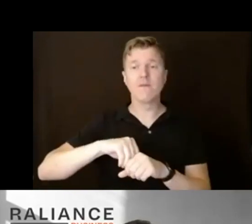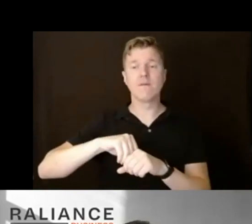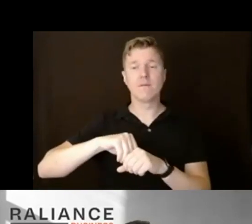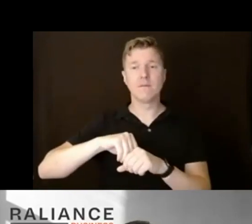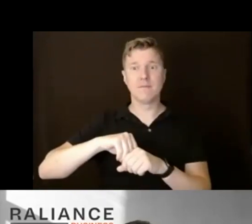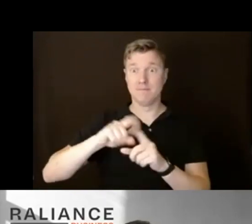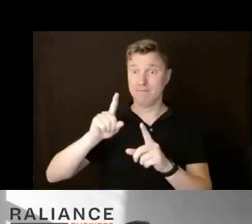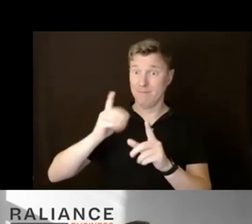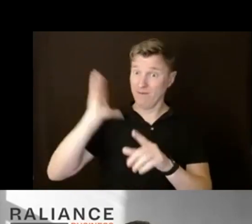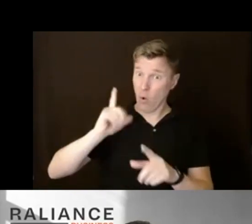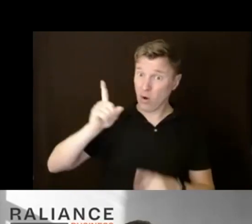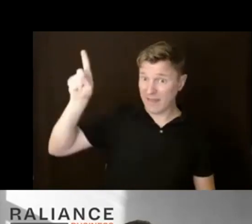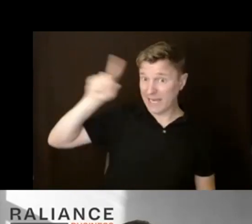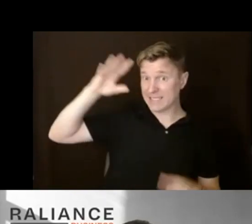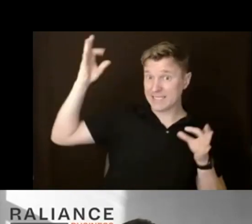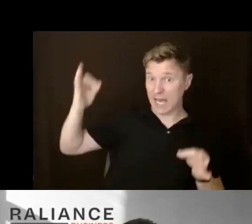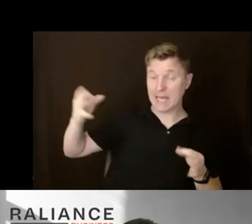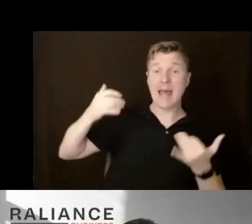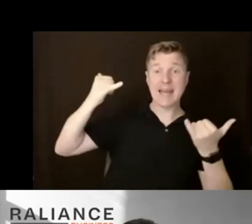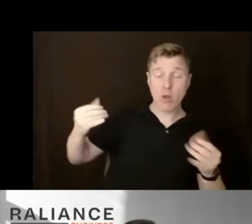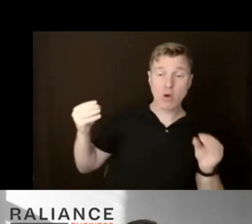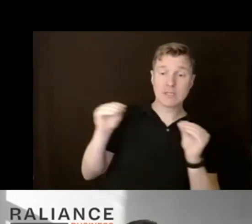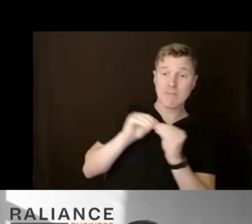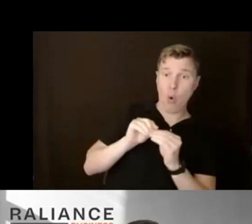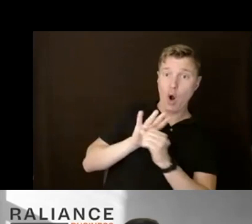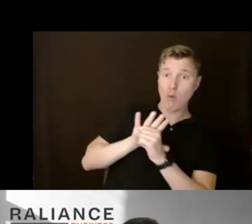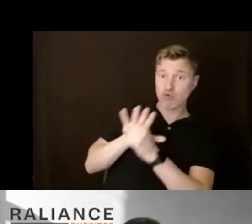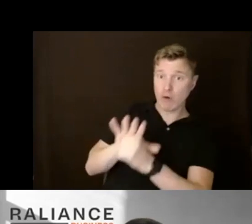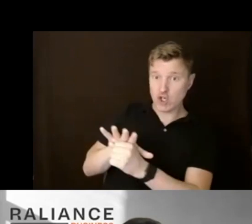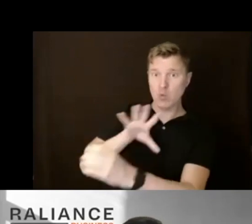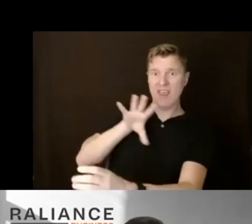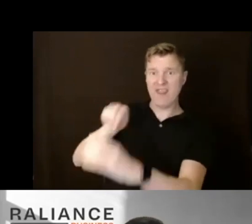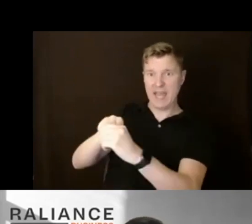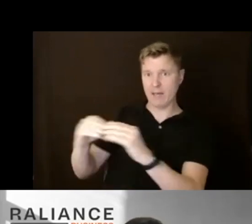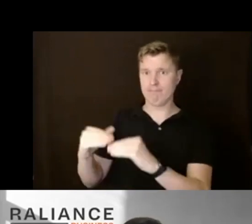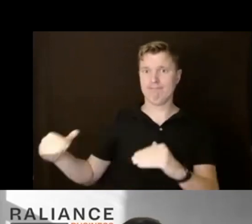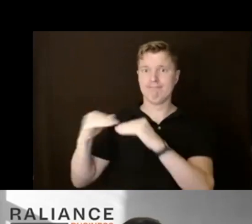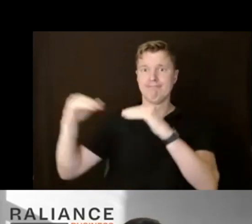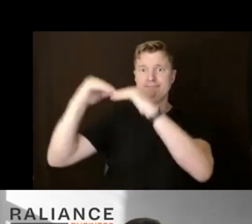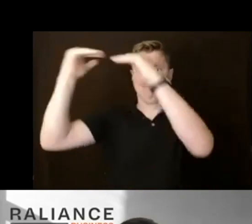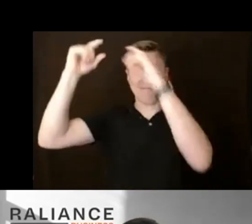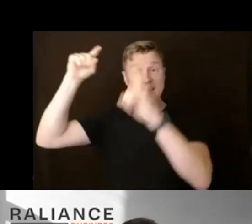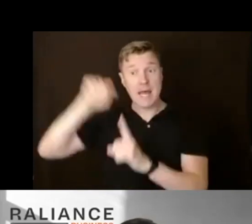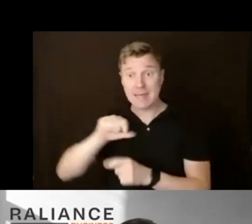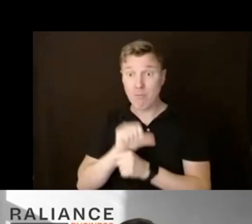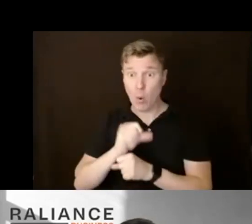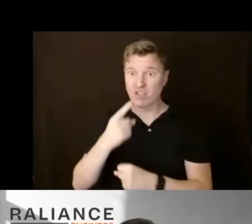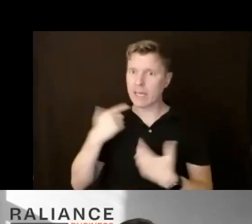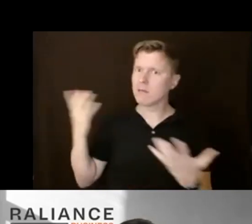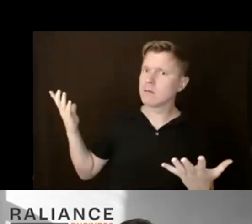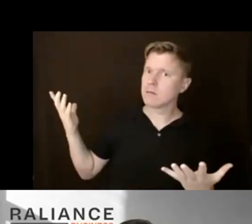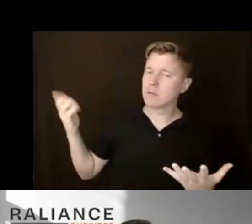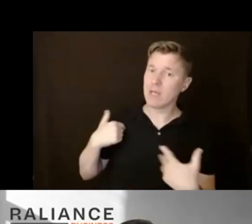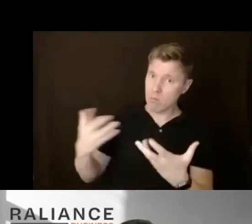be a lot more pressure coming from within the ranks, right? So the employees themselves are saying, we want you to